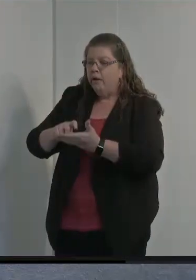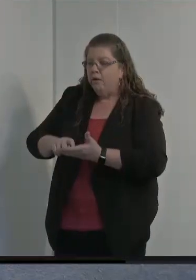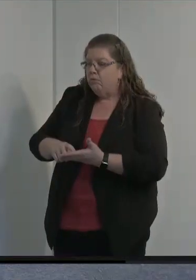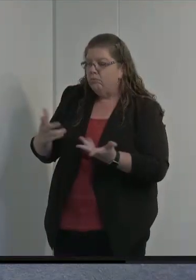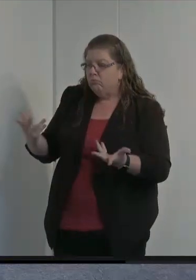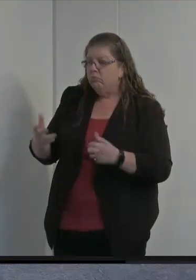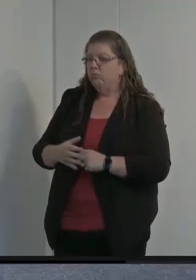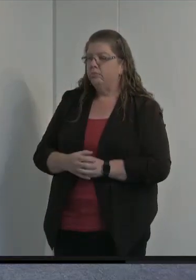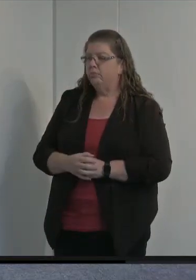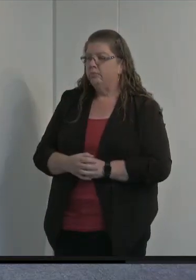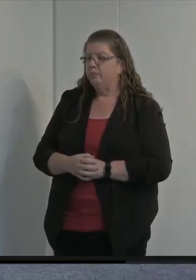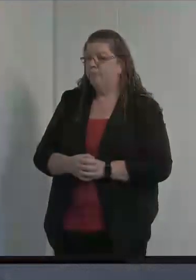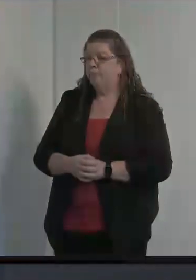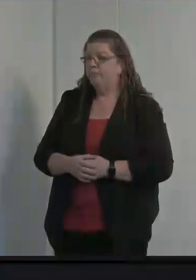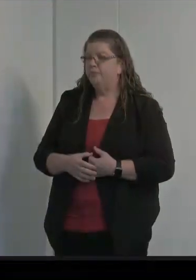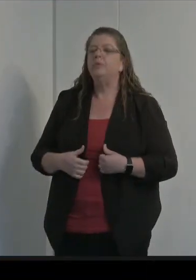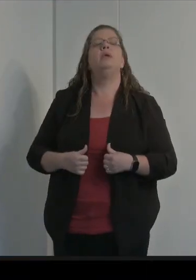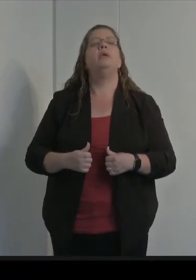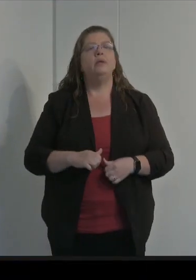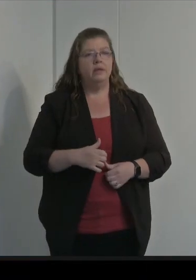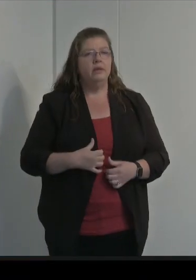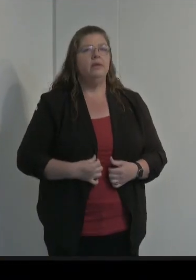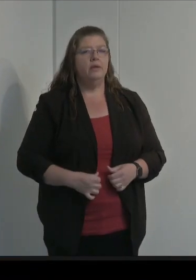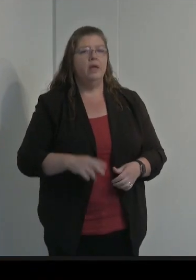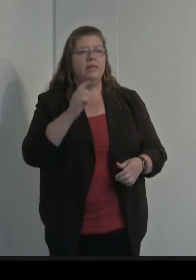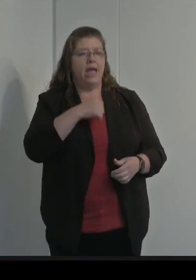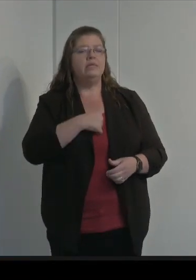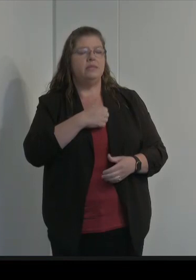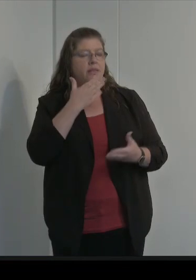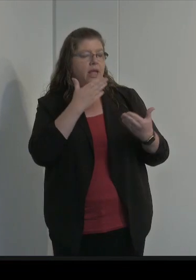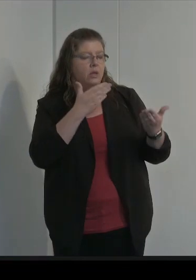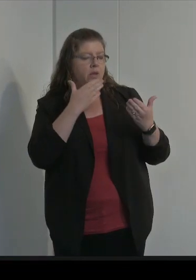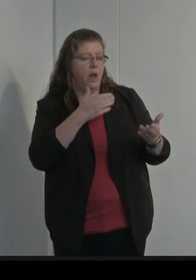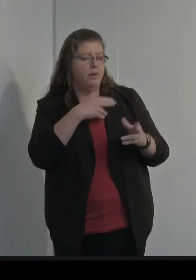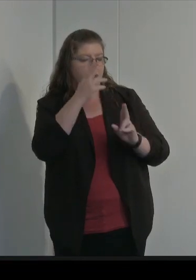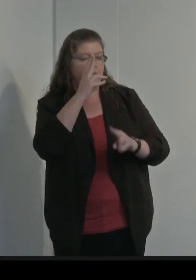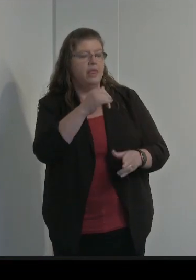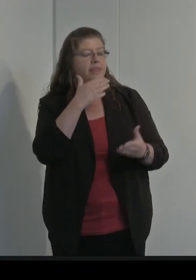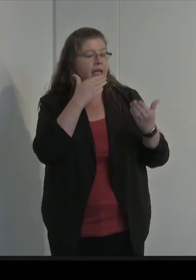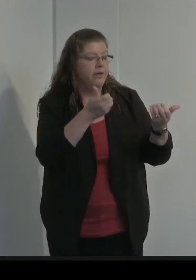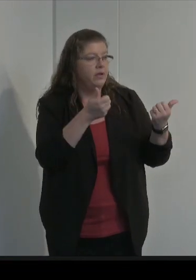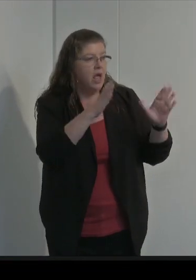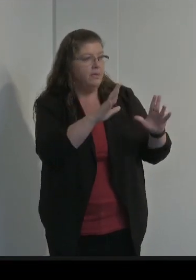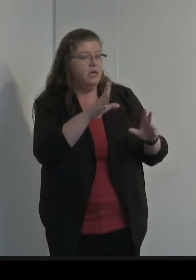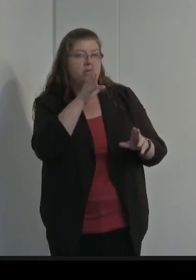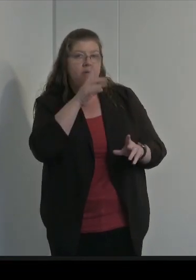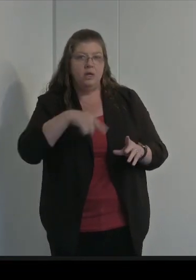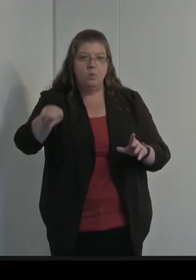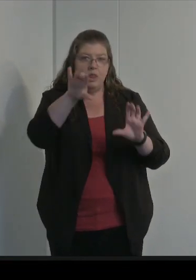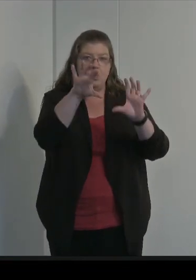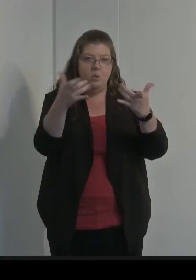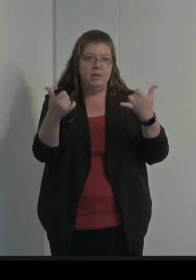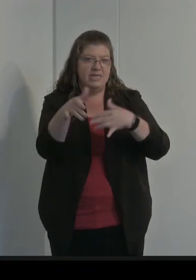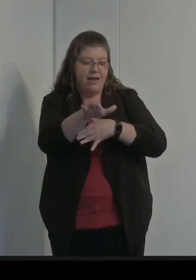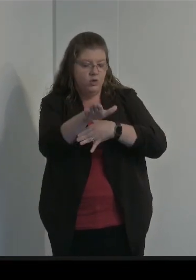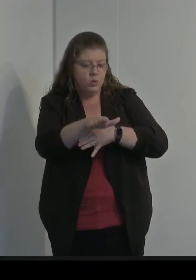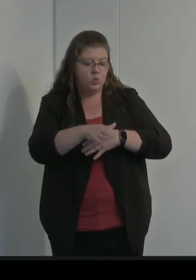regard? Of course, I'd be honored to. Thank you again for allowing me to speak with the group this